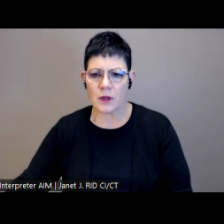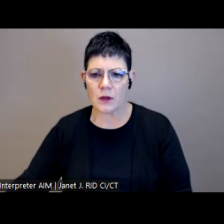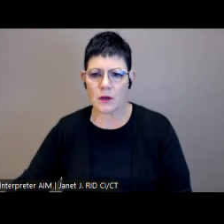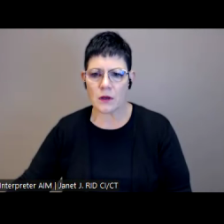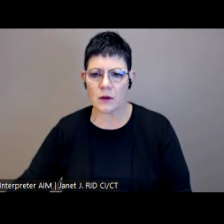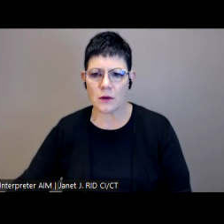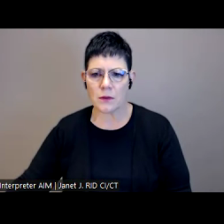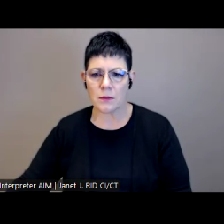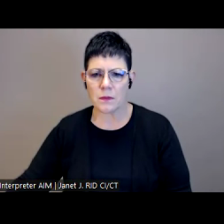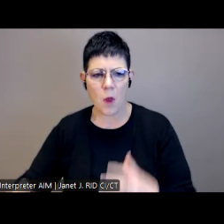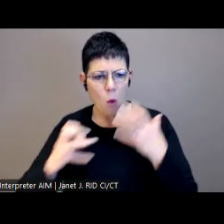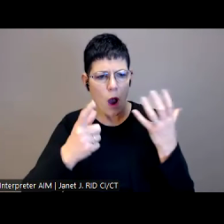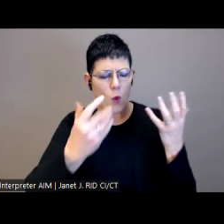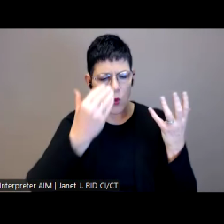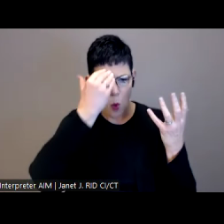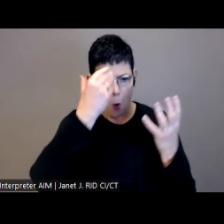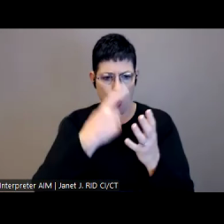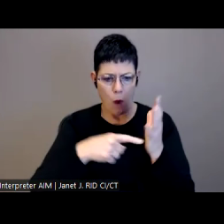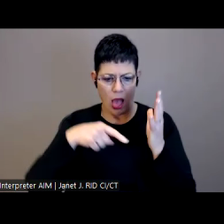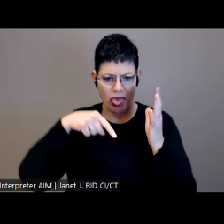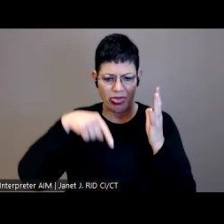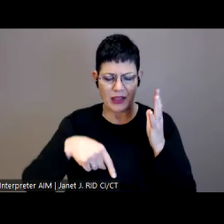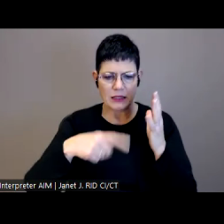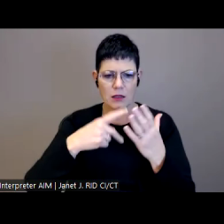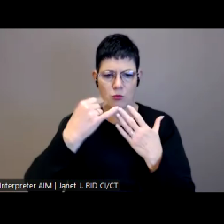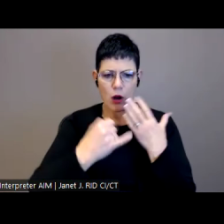this Grassroots project, in case you're not familiar.